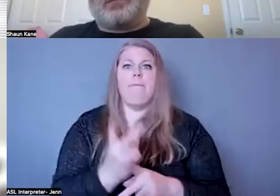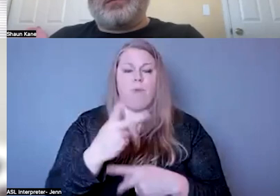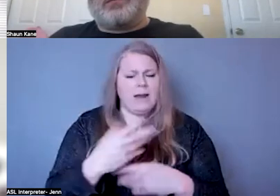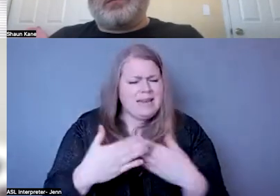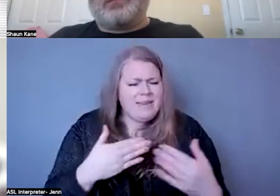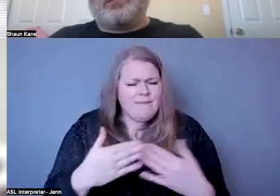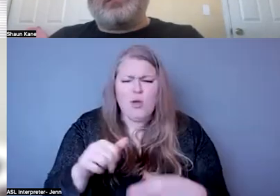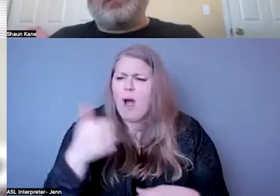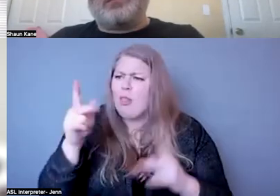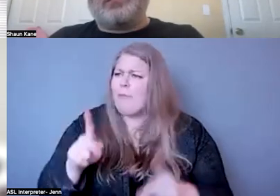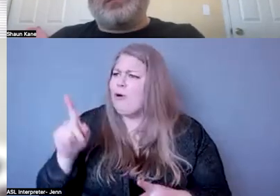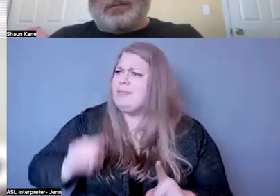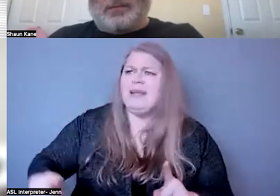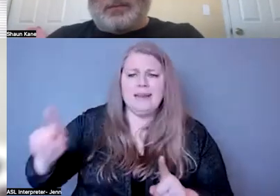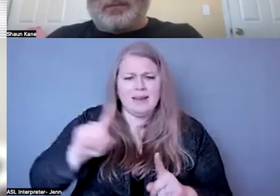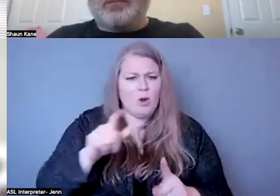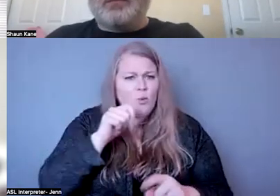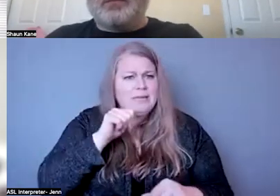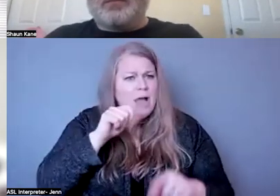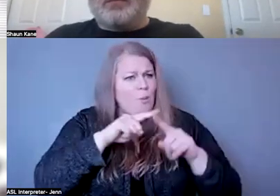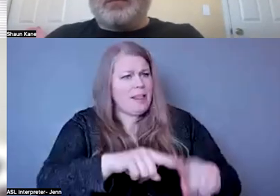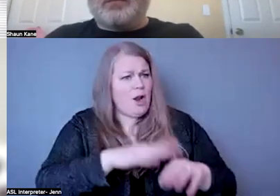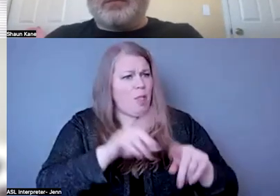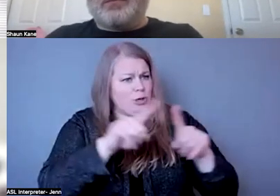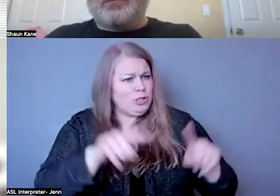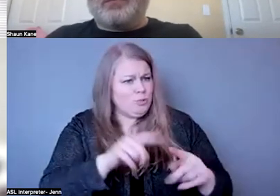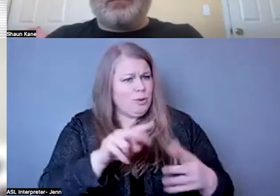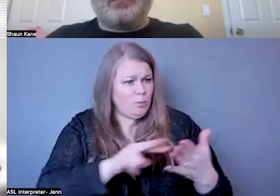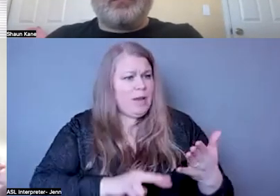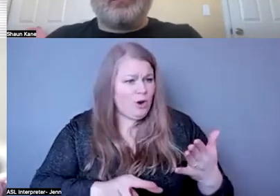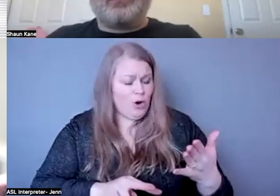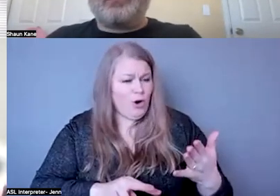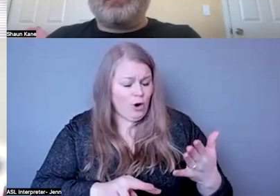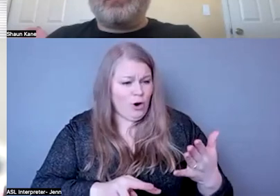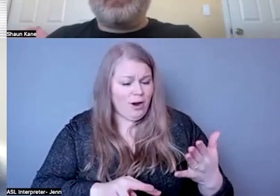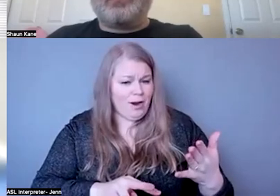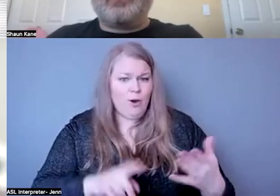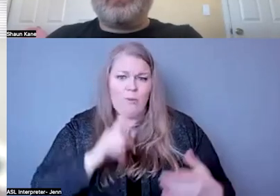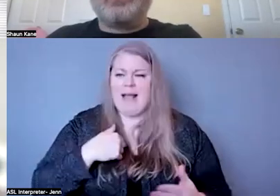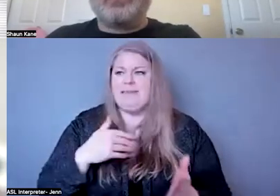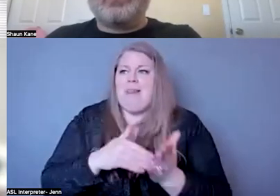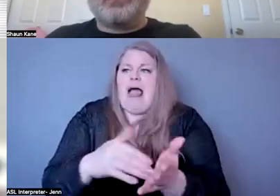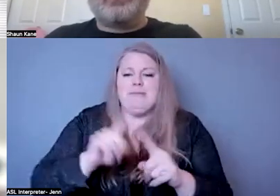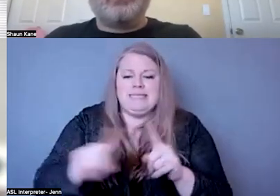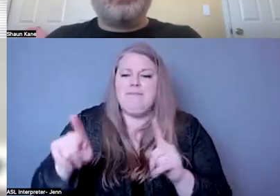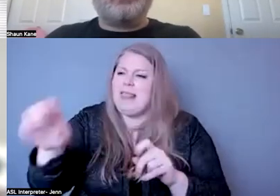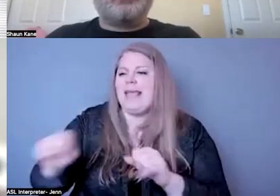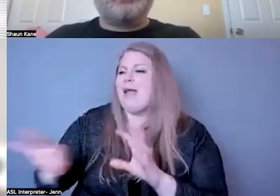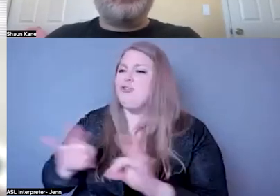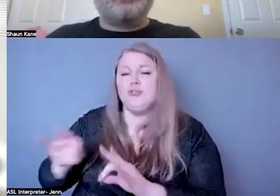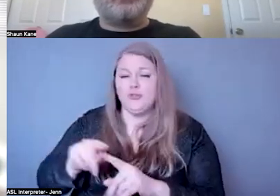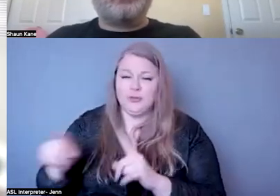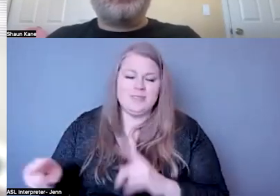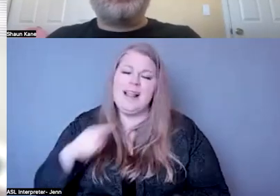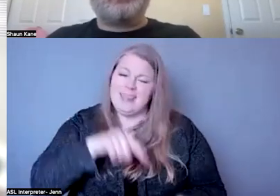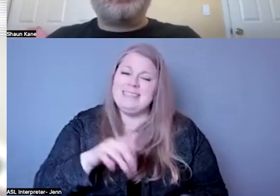other person that is not reliant on a screen reader has, thousands of different products to choose from. So this is a